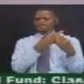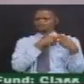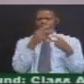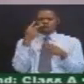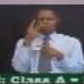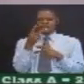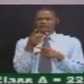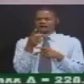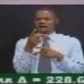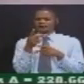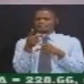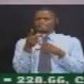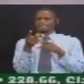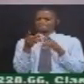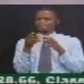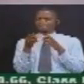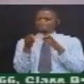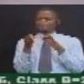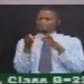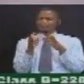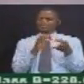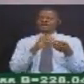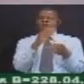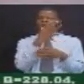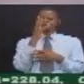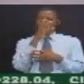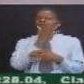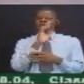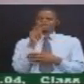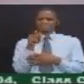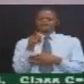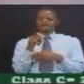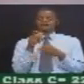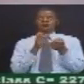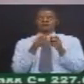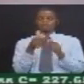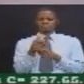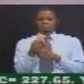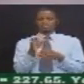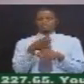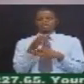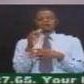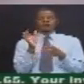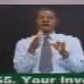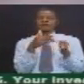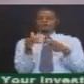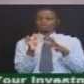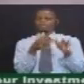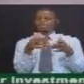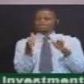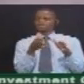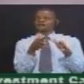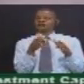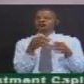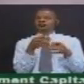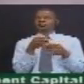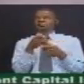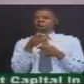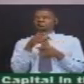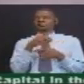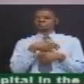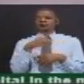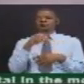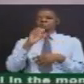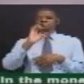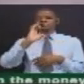meeting government's expectations in managing such entities minister of environment and climate change management jennifer chilunga